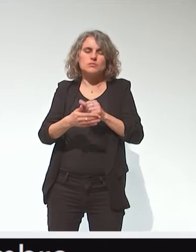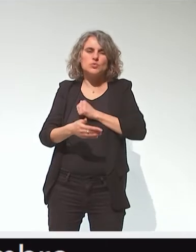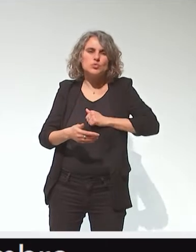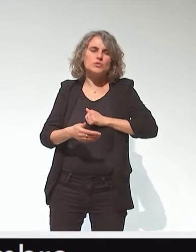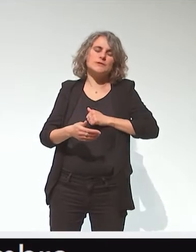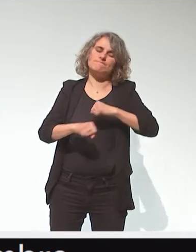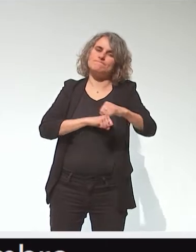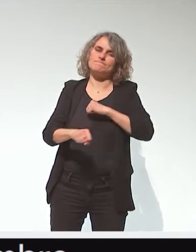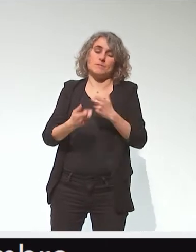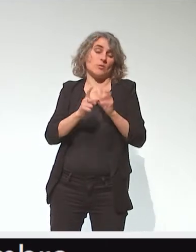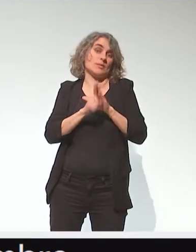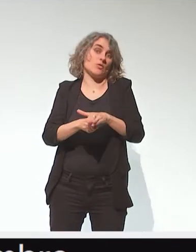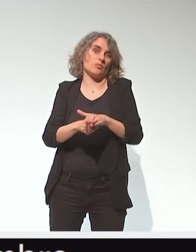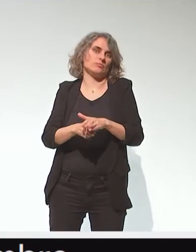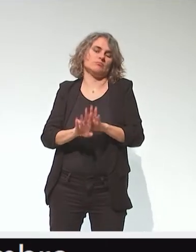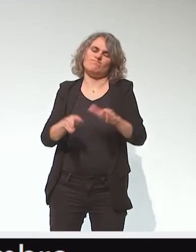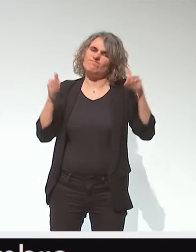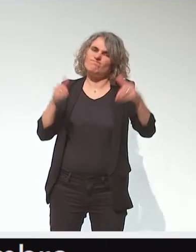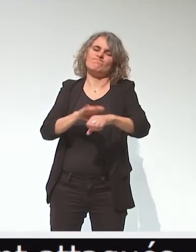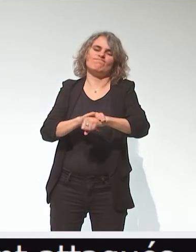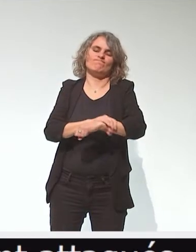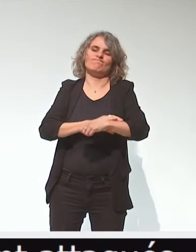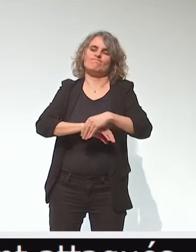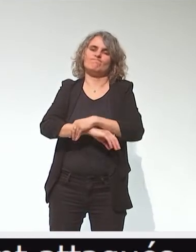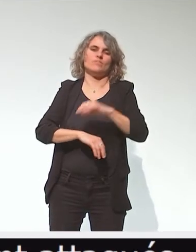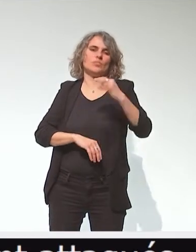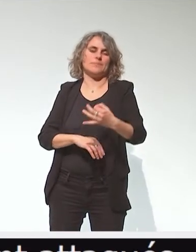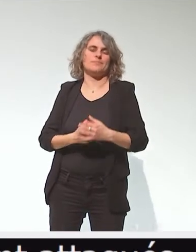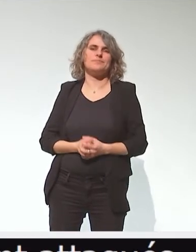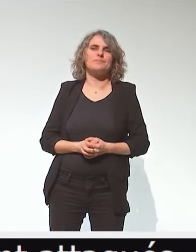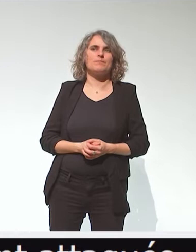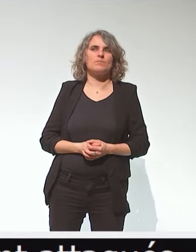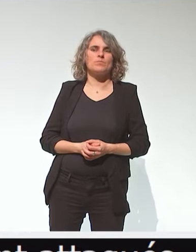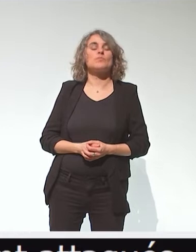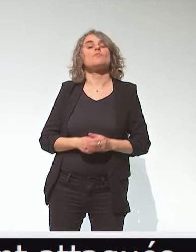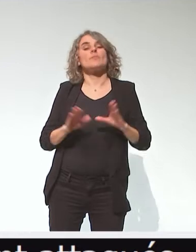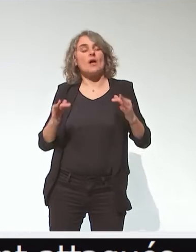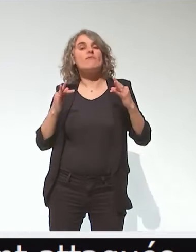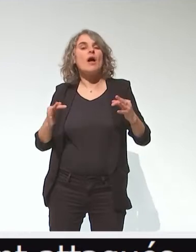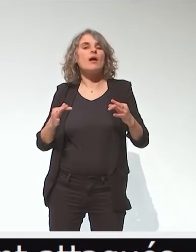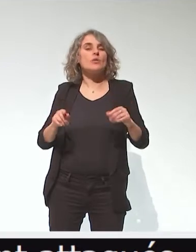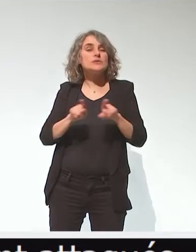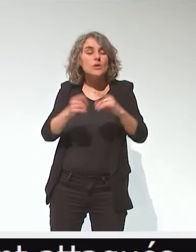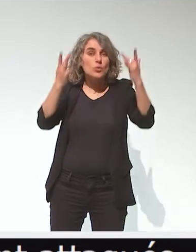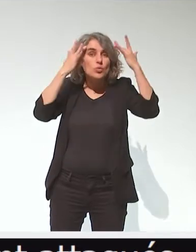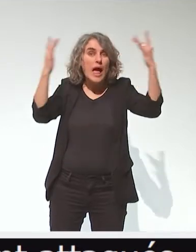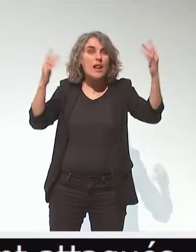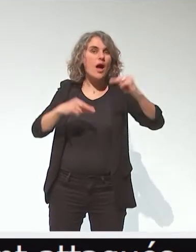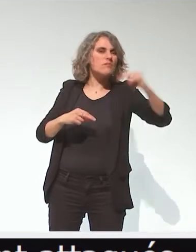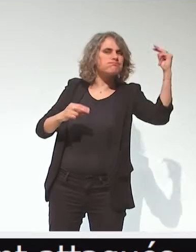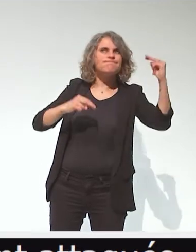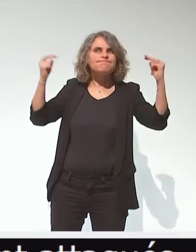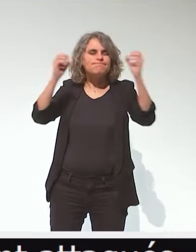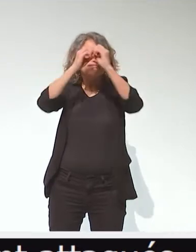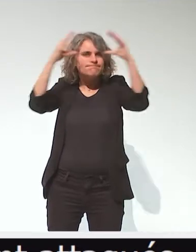topic. Let me start with cultural barriers, negative perceptions, and so on. And this is about training of